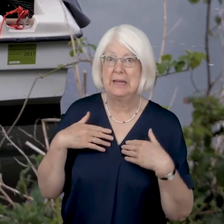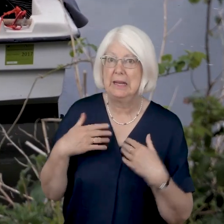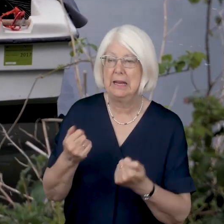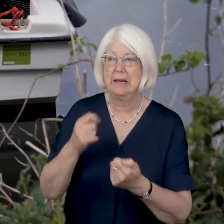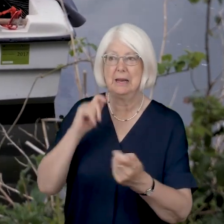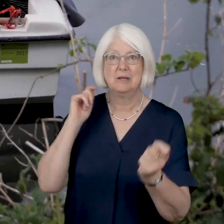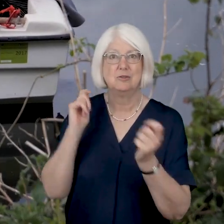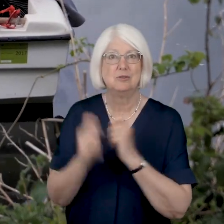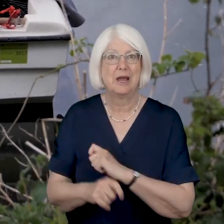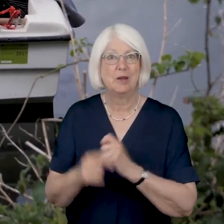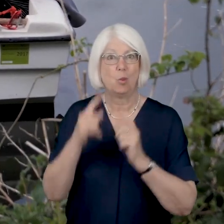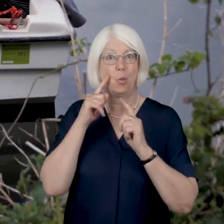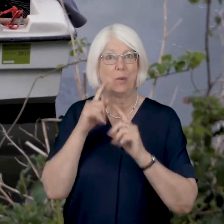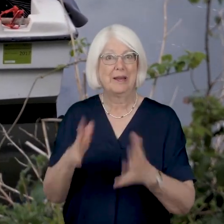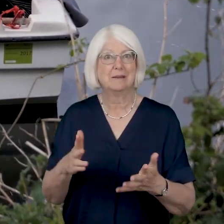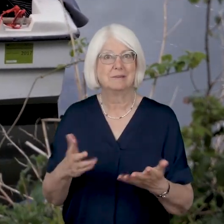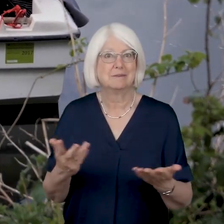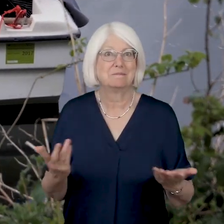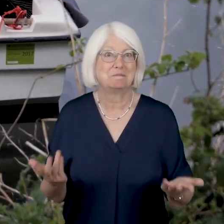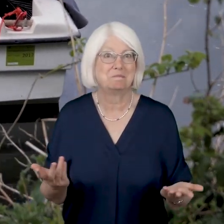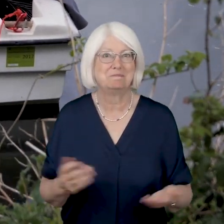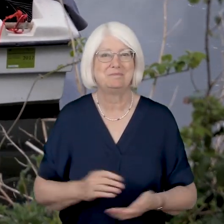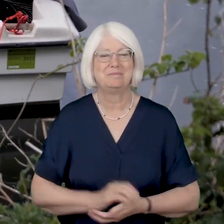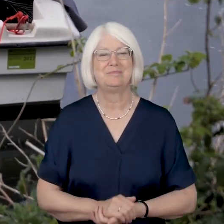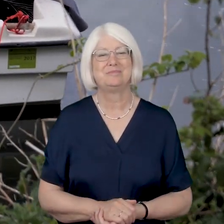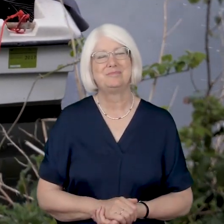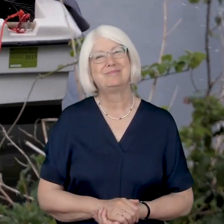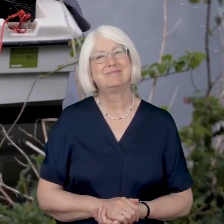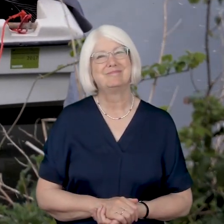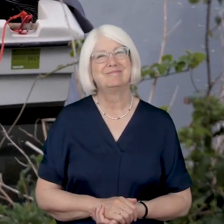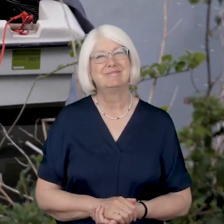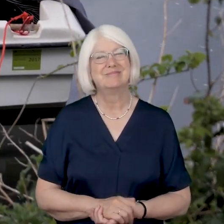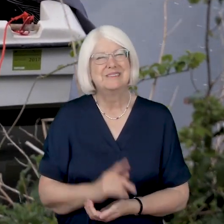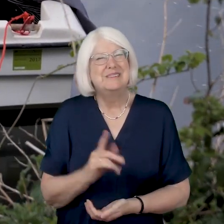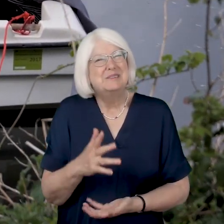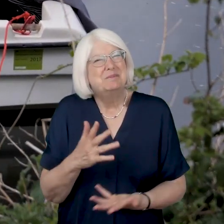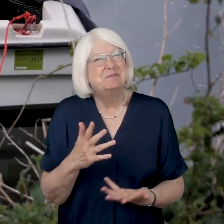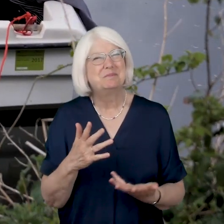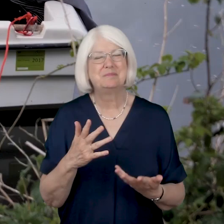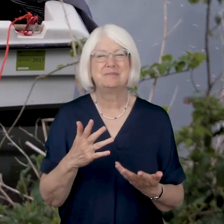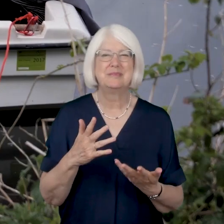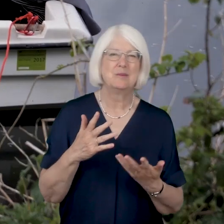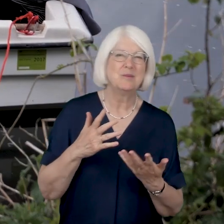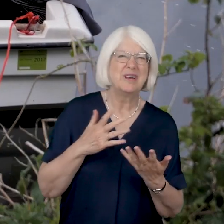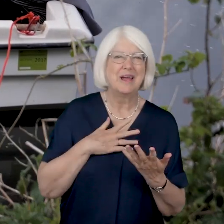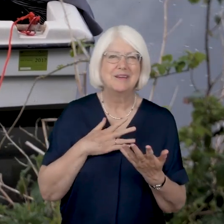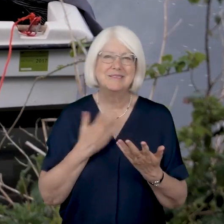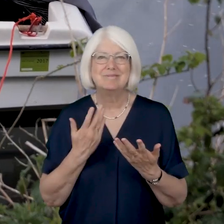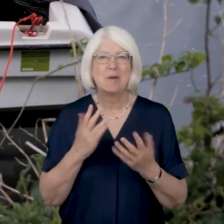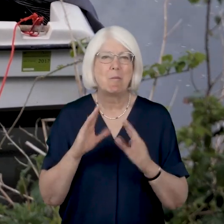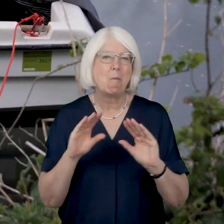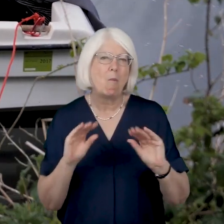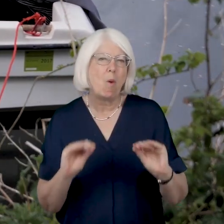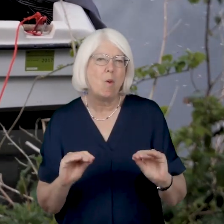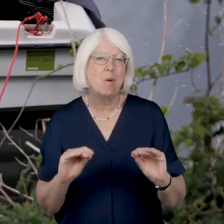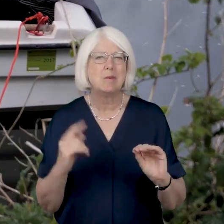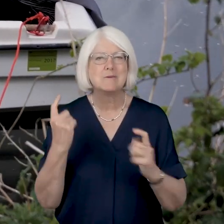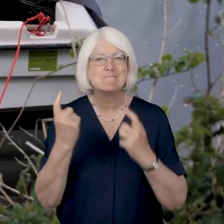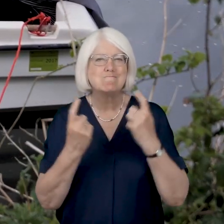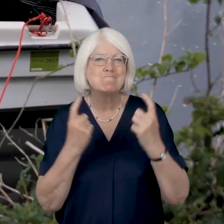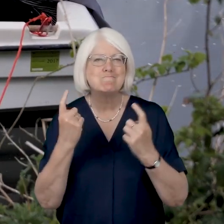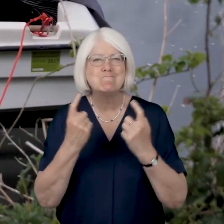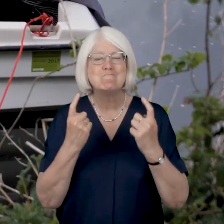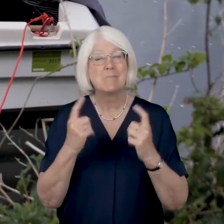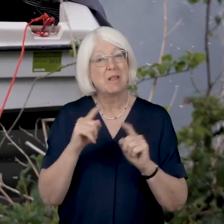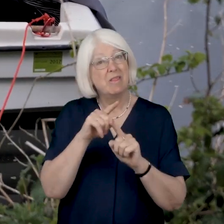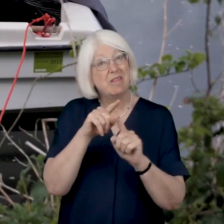a great missional story. So what we'd like to do now is just a brief moment of pause and